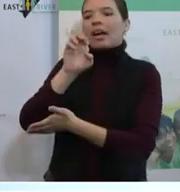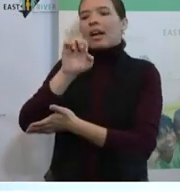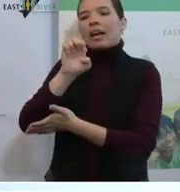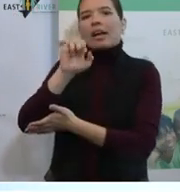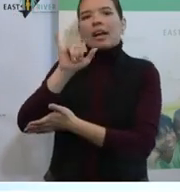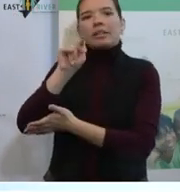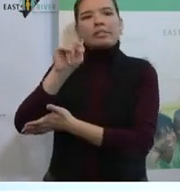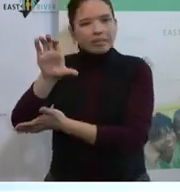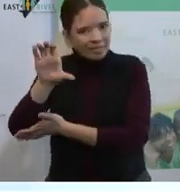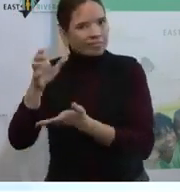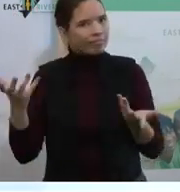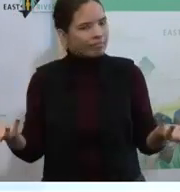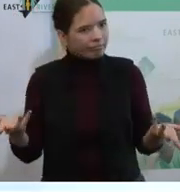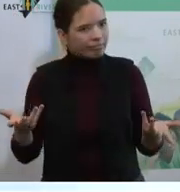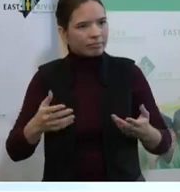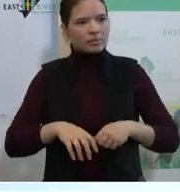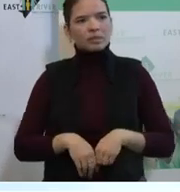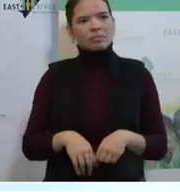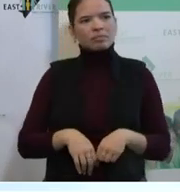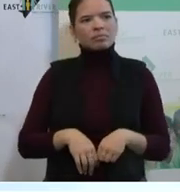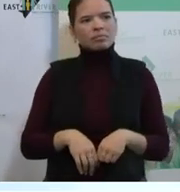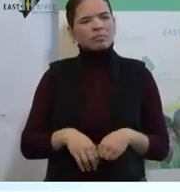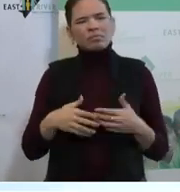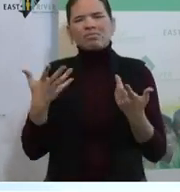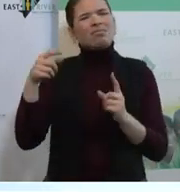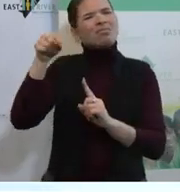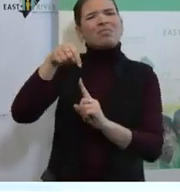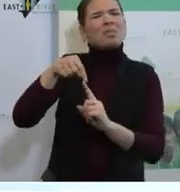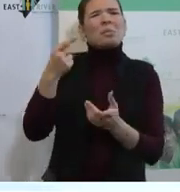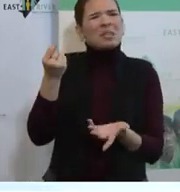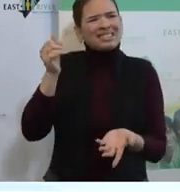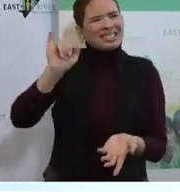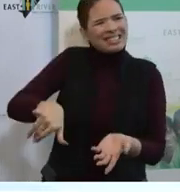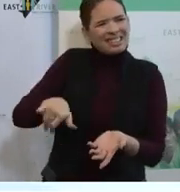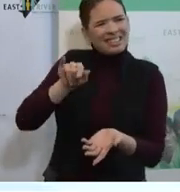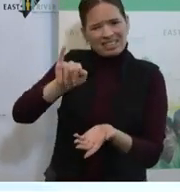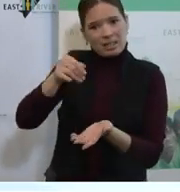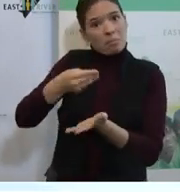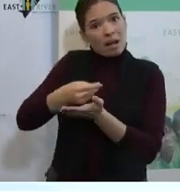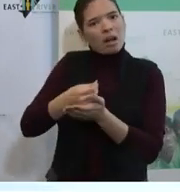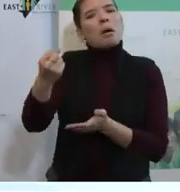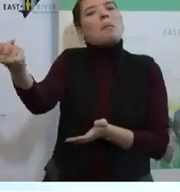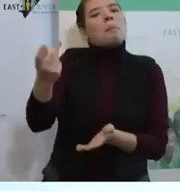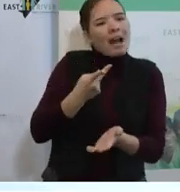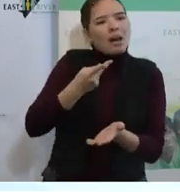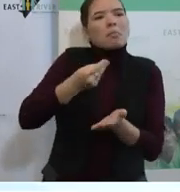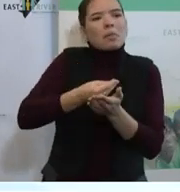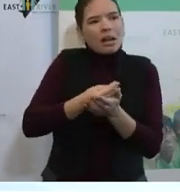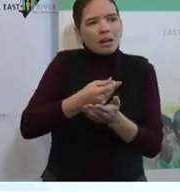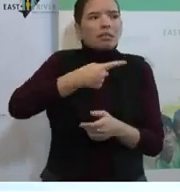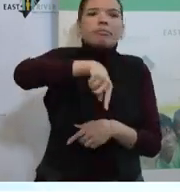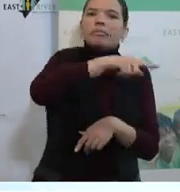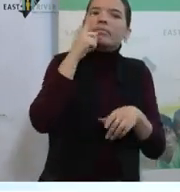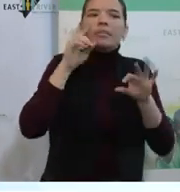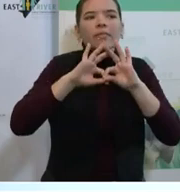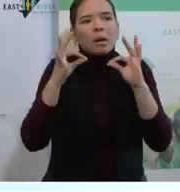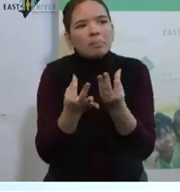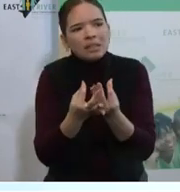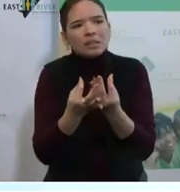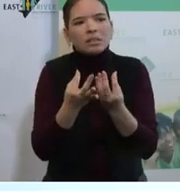back for people who work and for people who have low or moderate incomes.